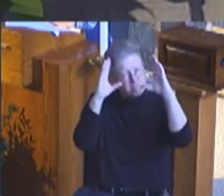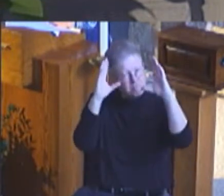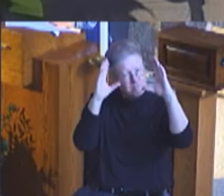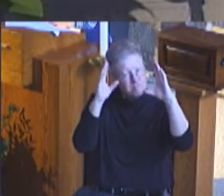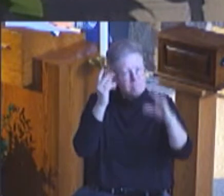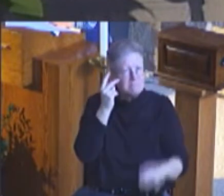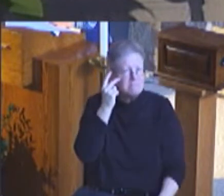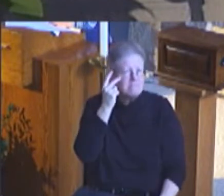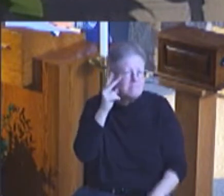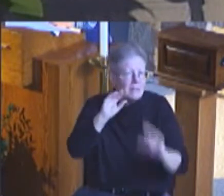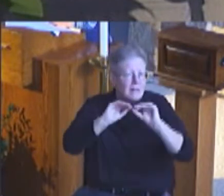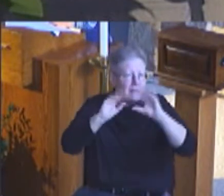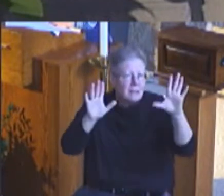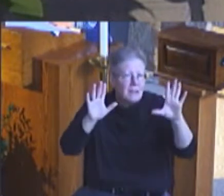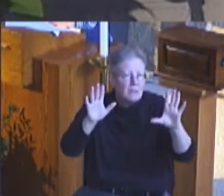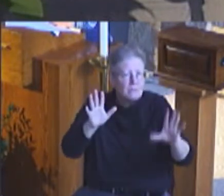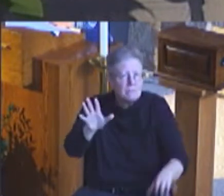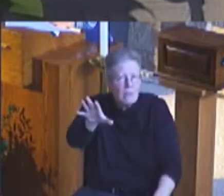breathe into it.